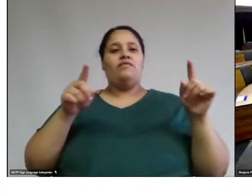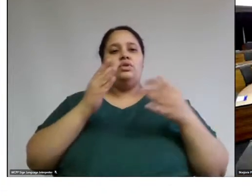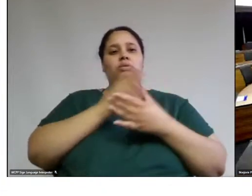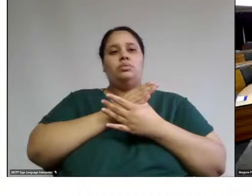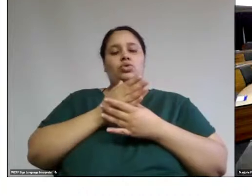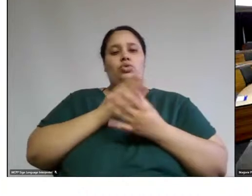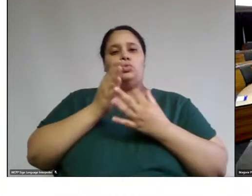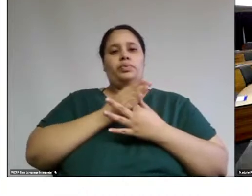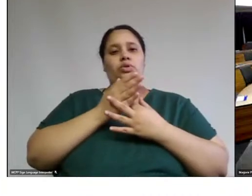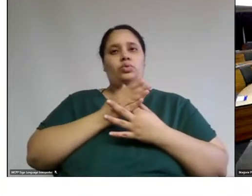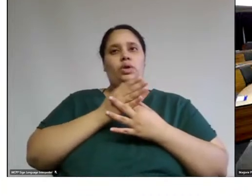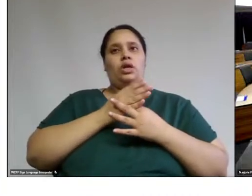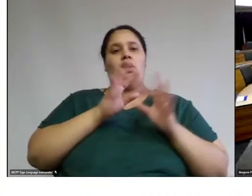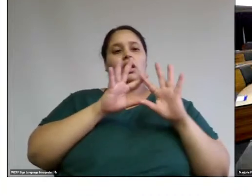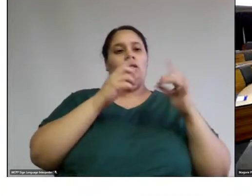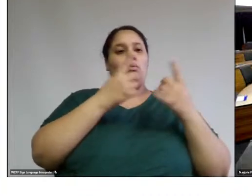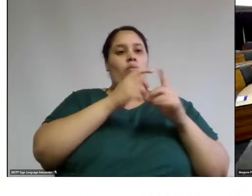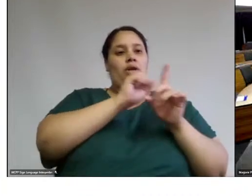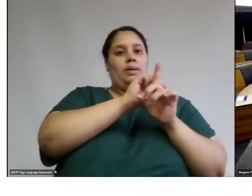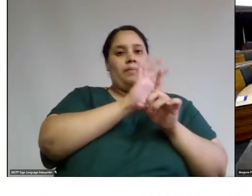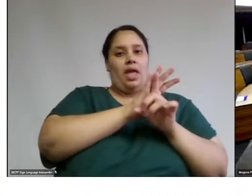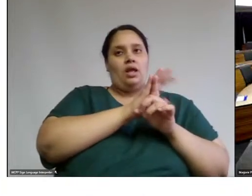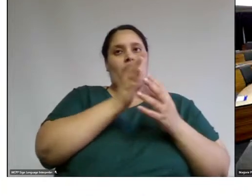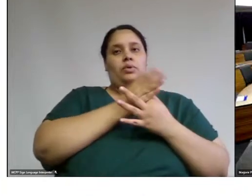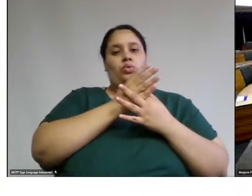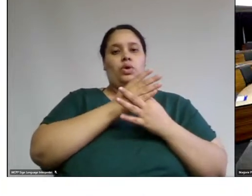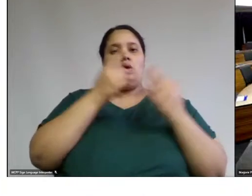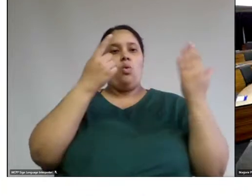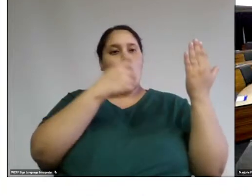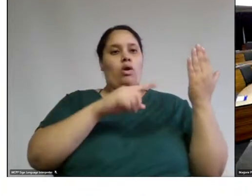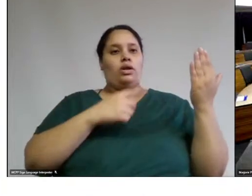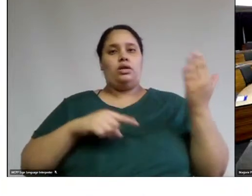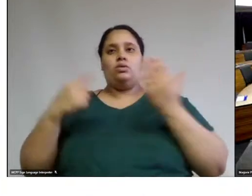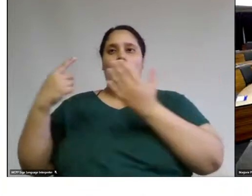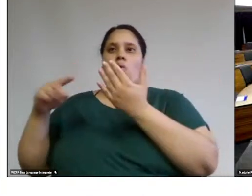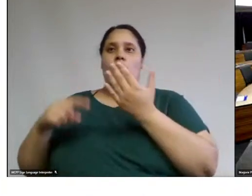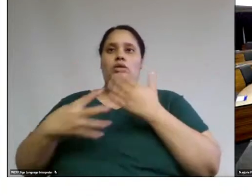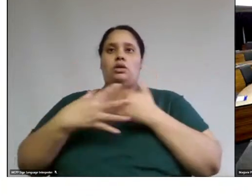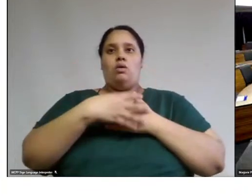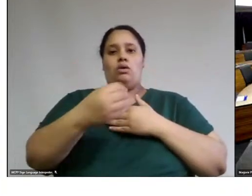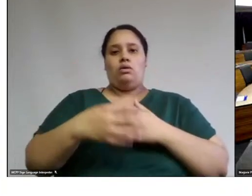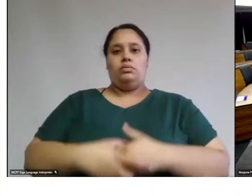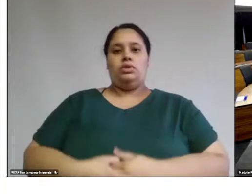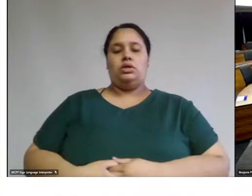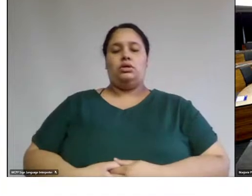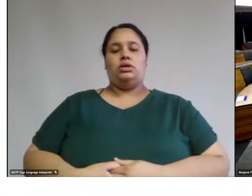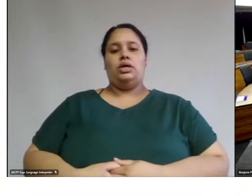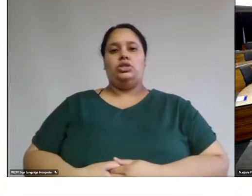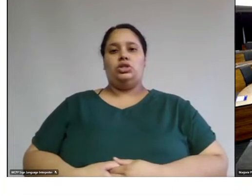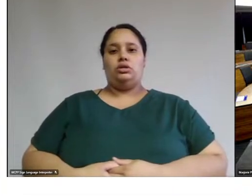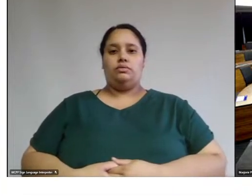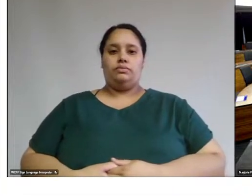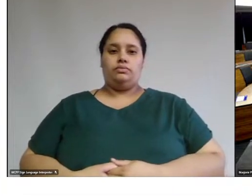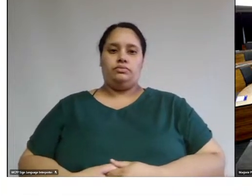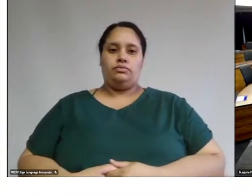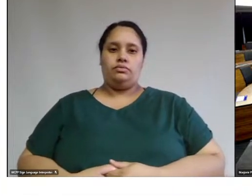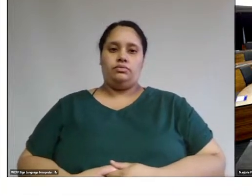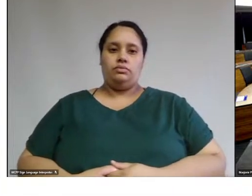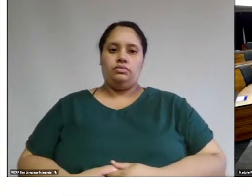the impact on the department, basically between the two audit outcomes. And yes, Chairperson, a clean audit outcome